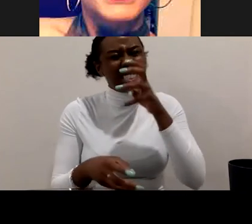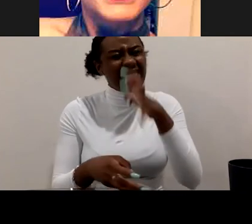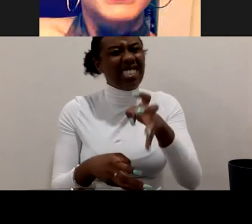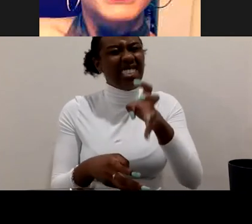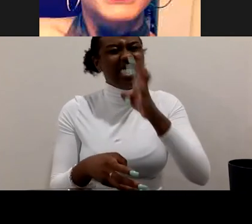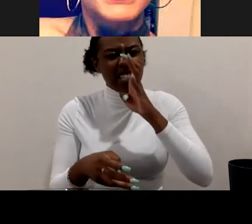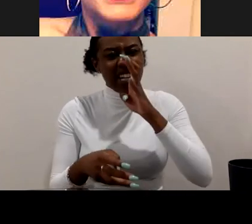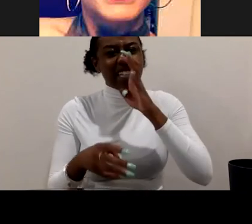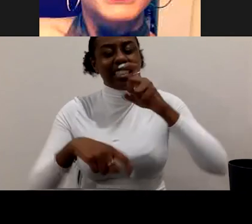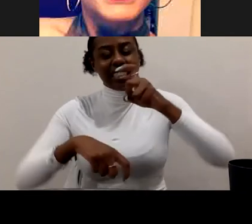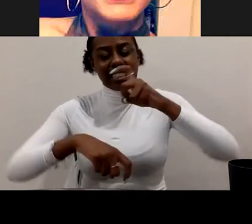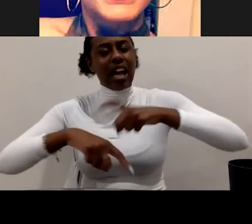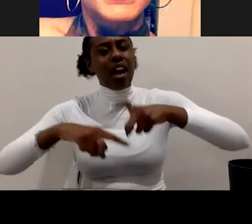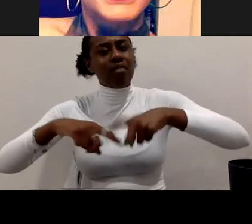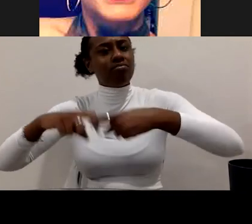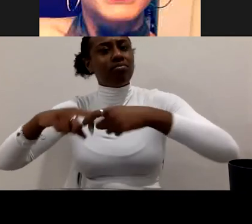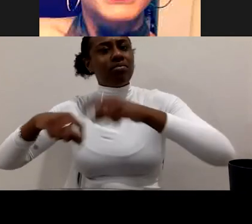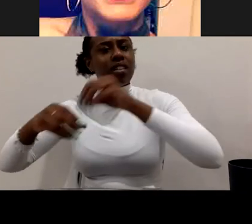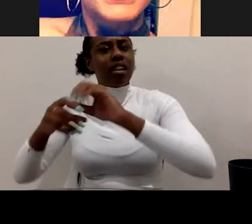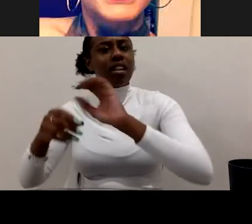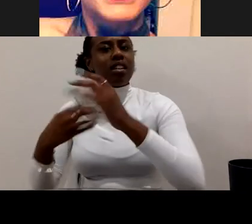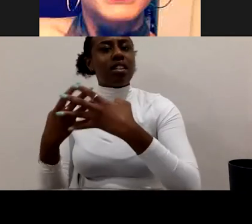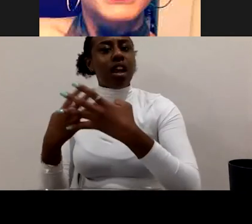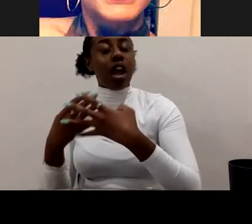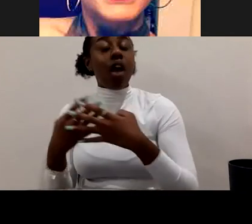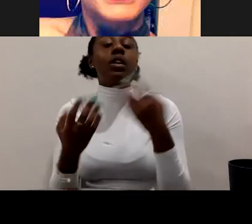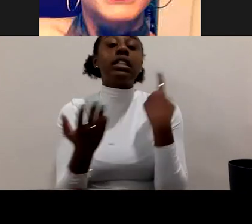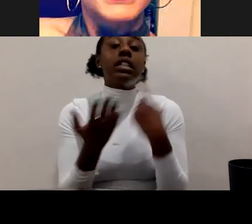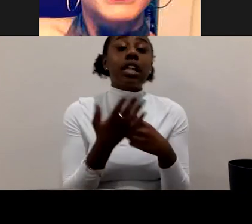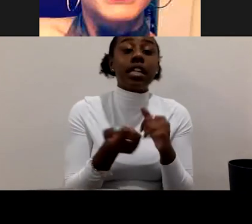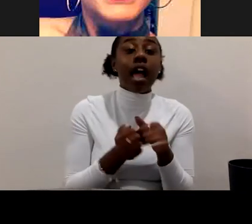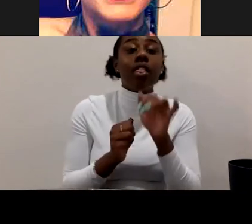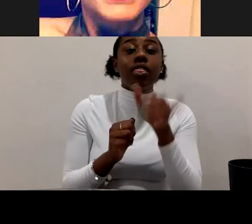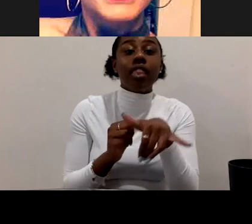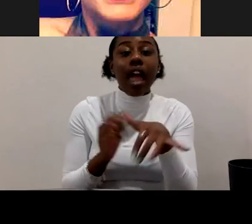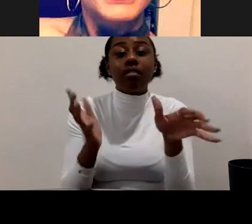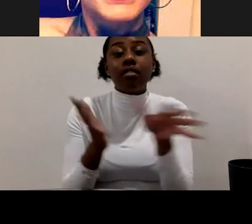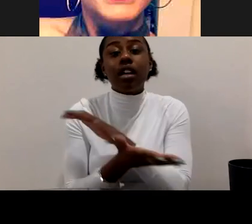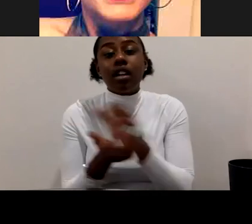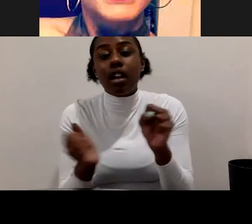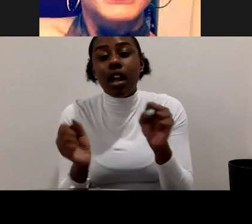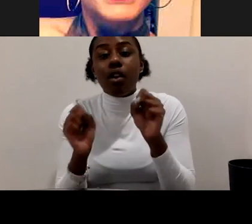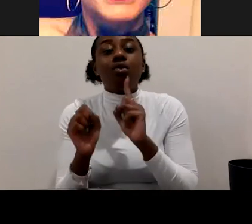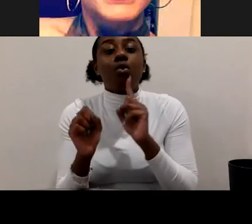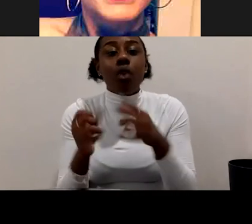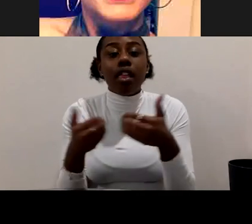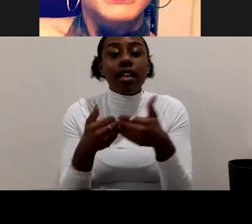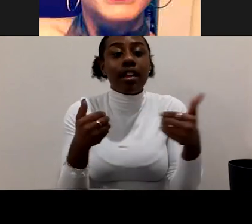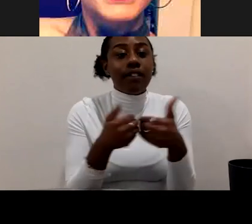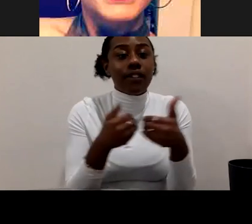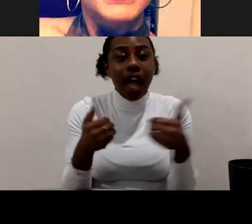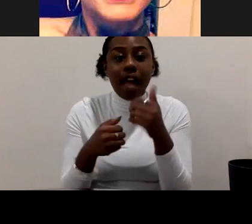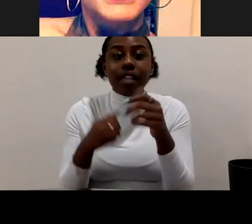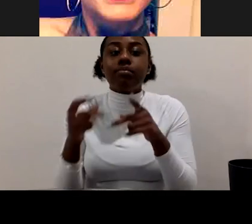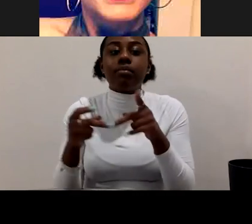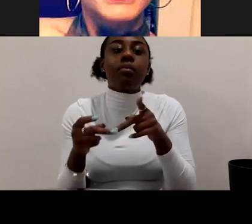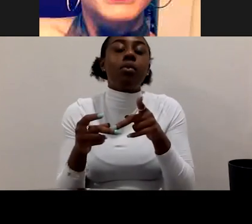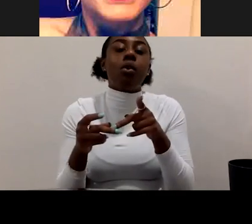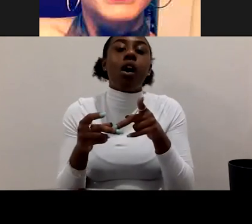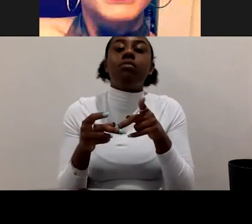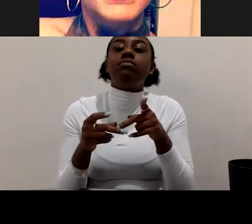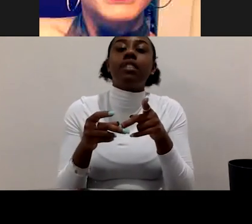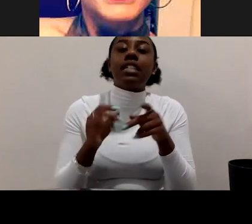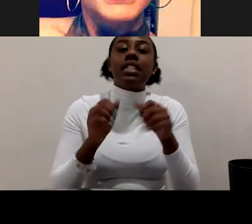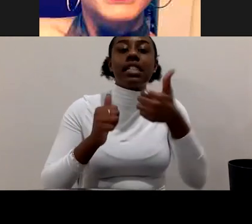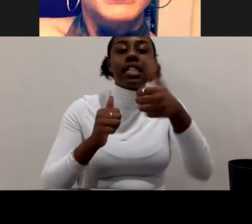talked about, you know, how that disruption really deprives people of rights or protections, thinking of